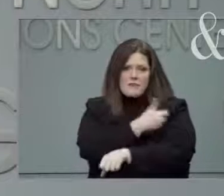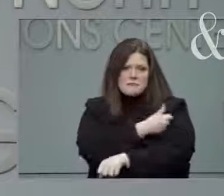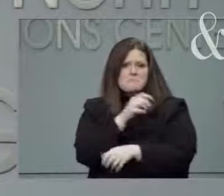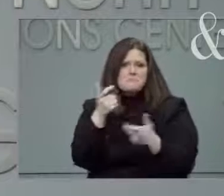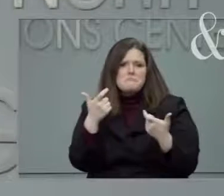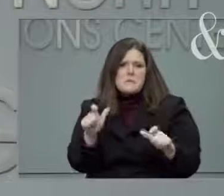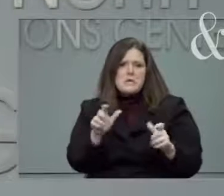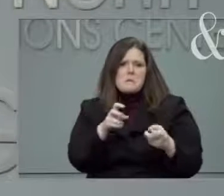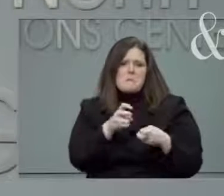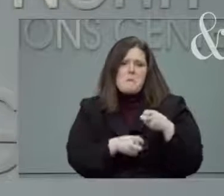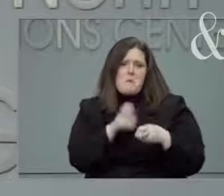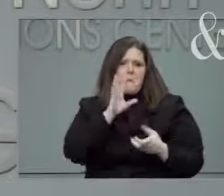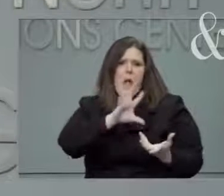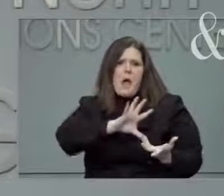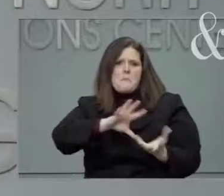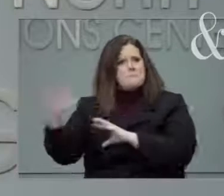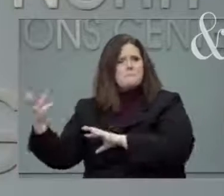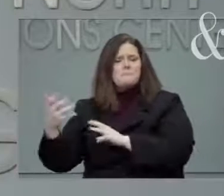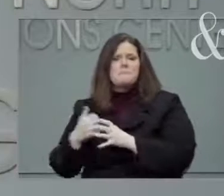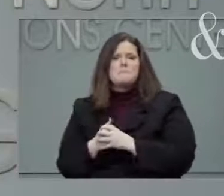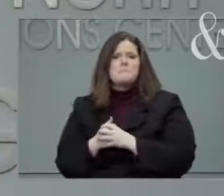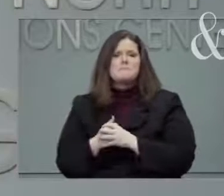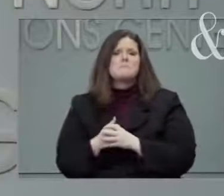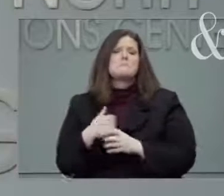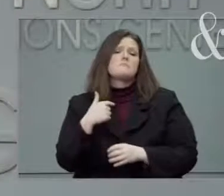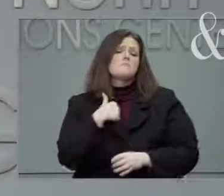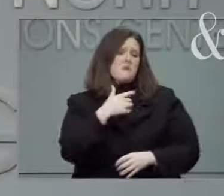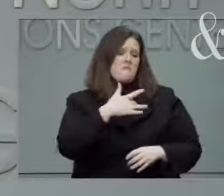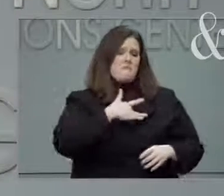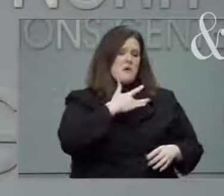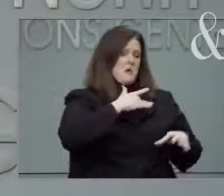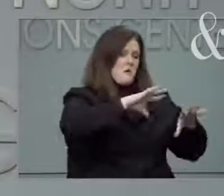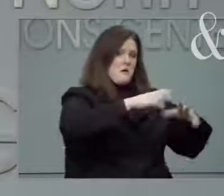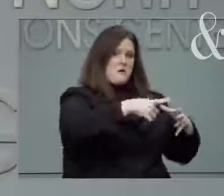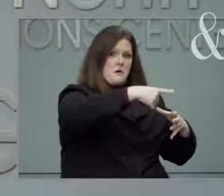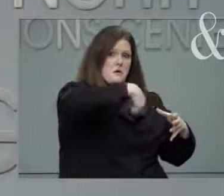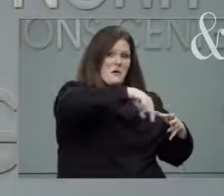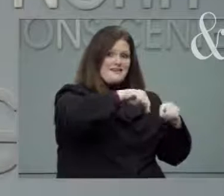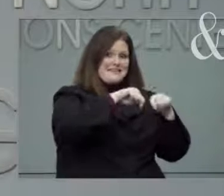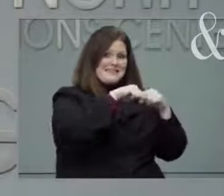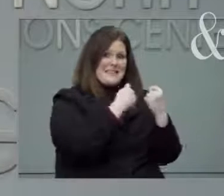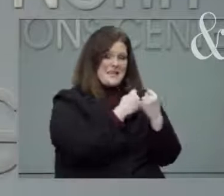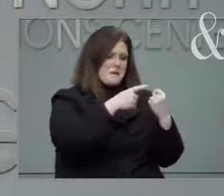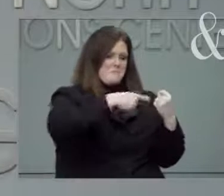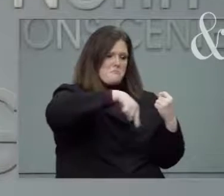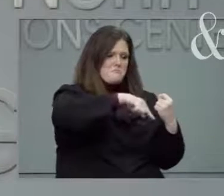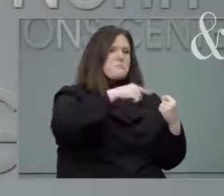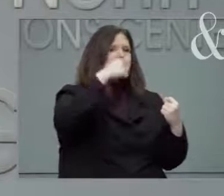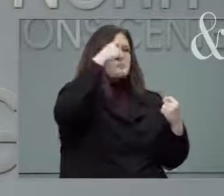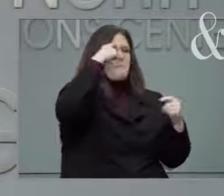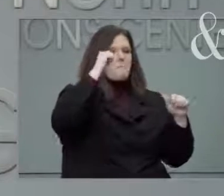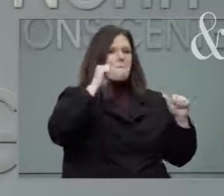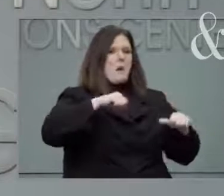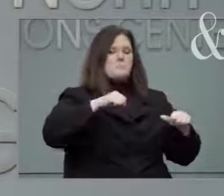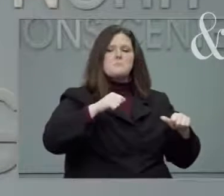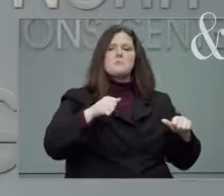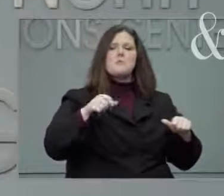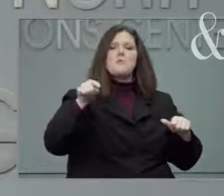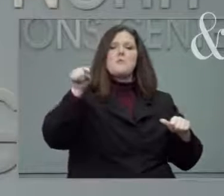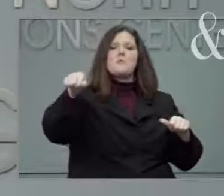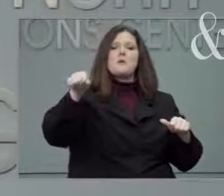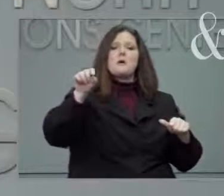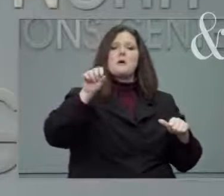together, thought that it would be positive to take a subgroup of the frontline essential workers and begin